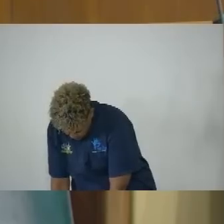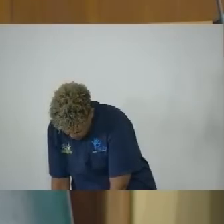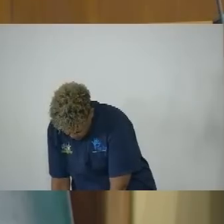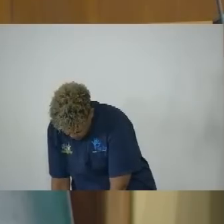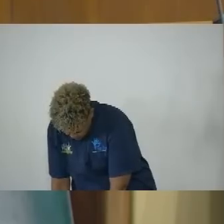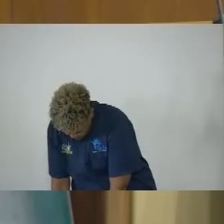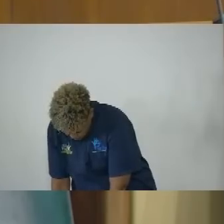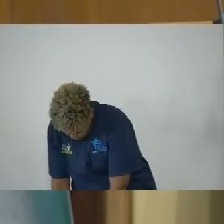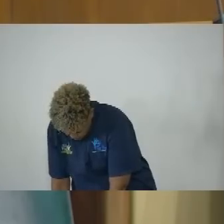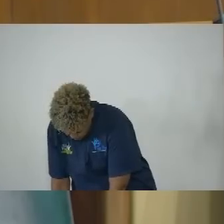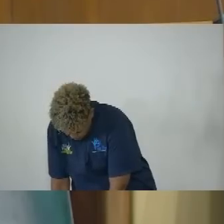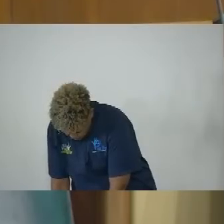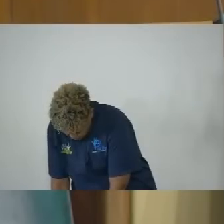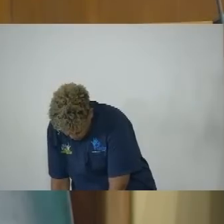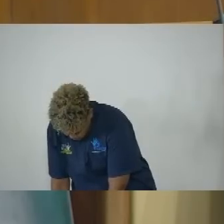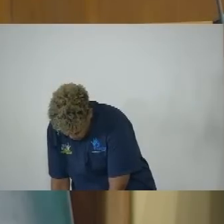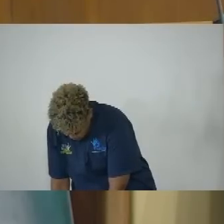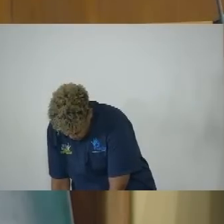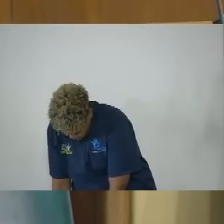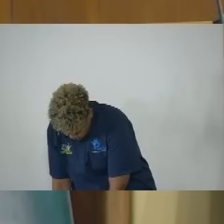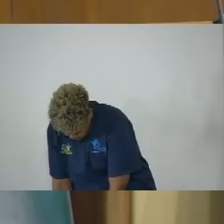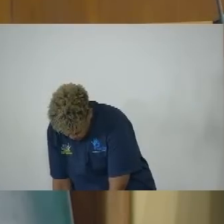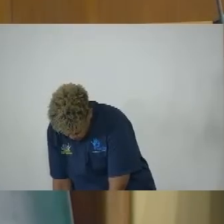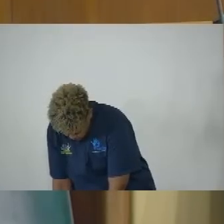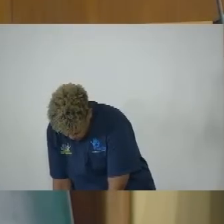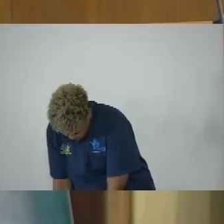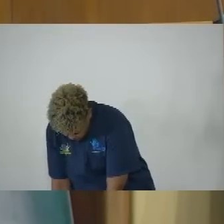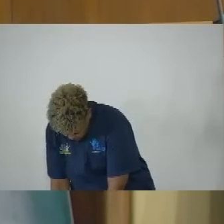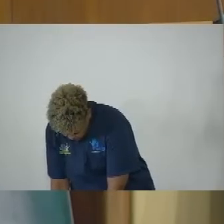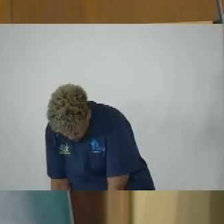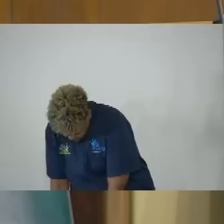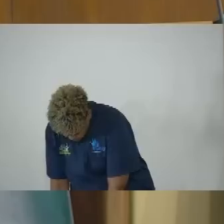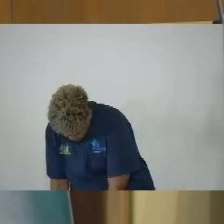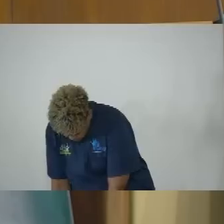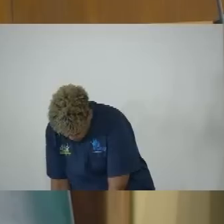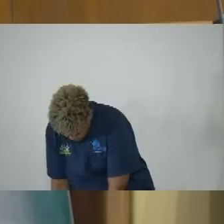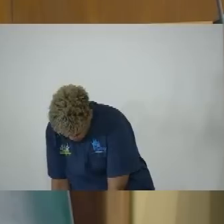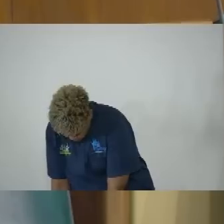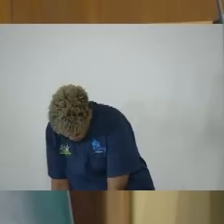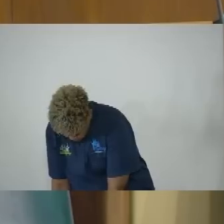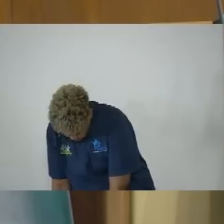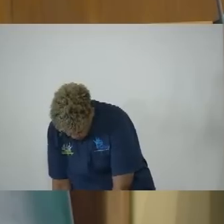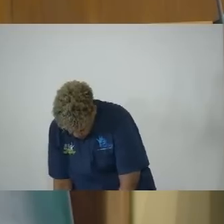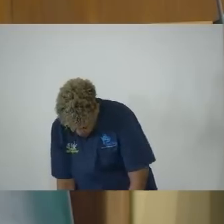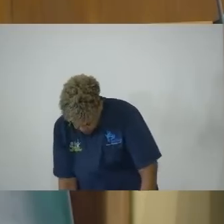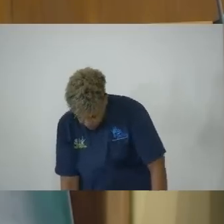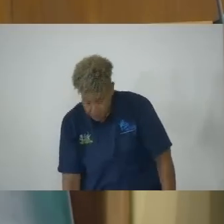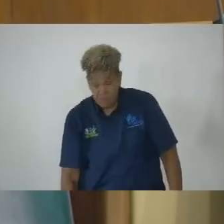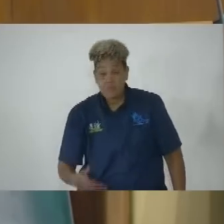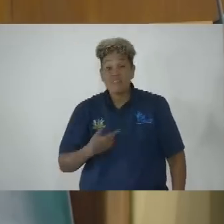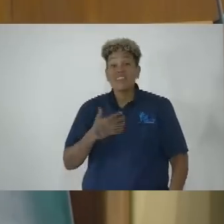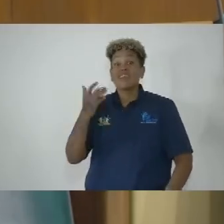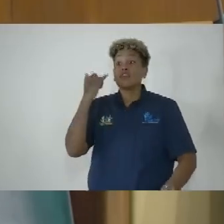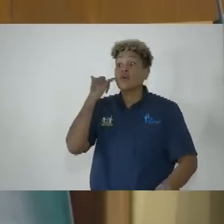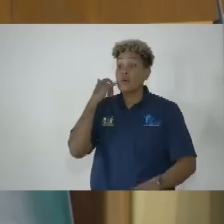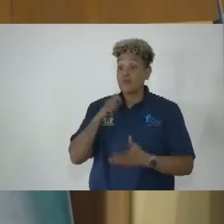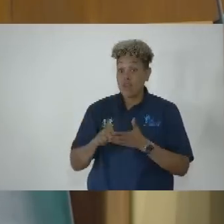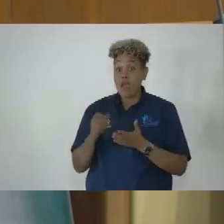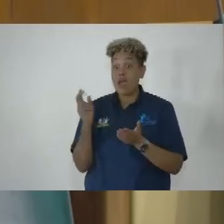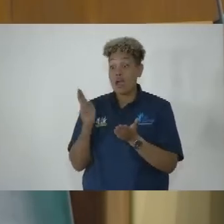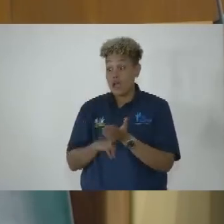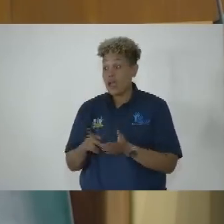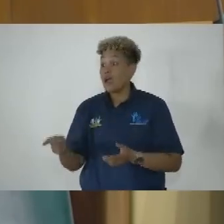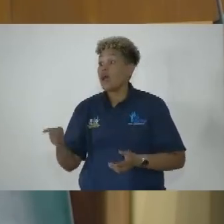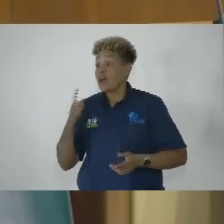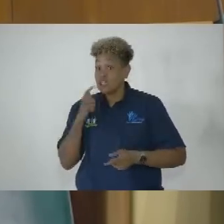fact that we were called to sit today, that there is an urgency